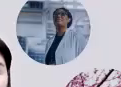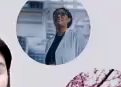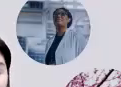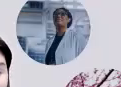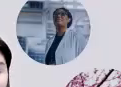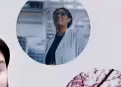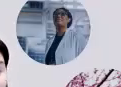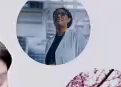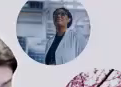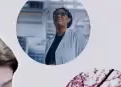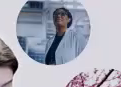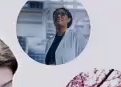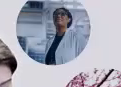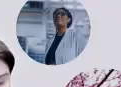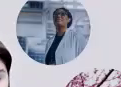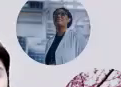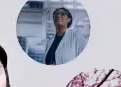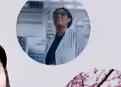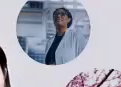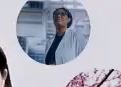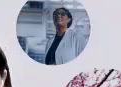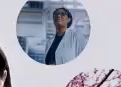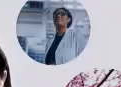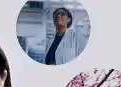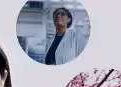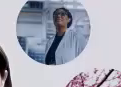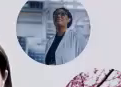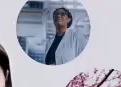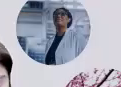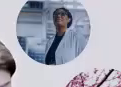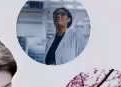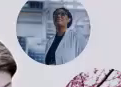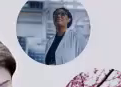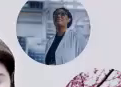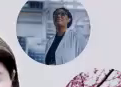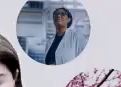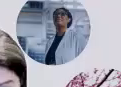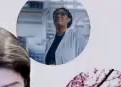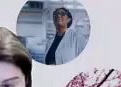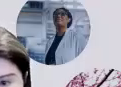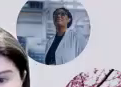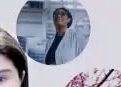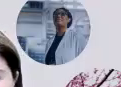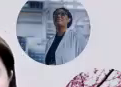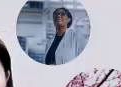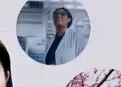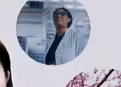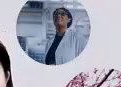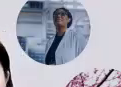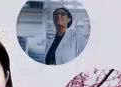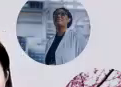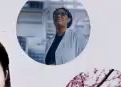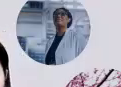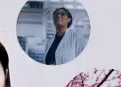learn more about the REC and to join our mailing list to stay informed. And I will put these links in the chat for you.